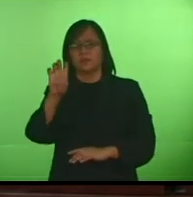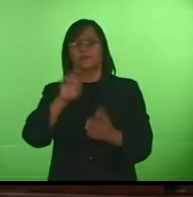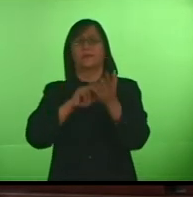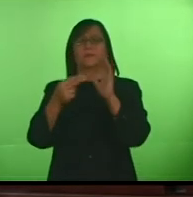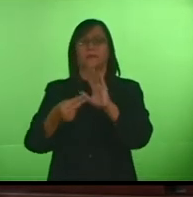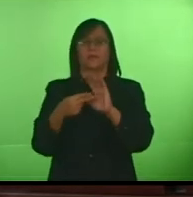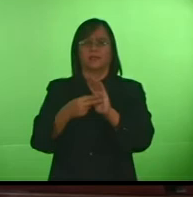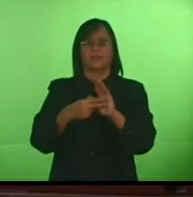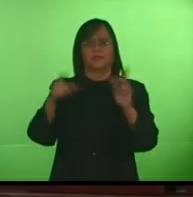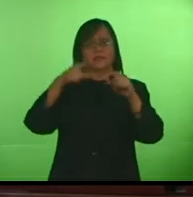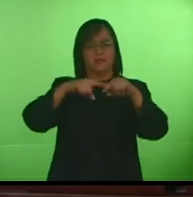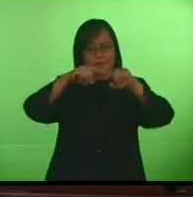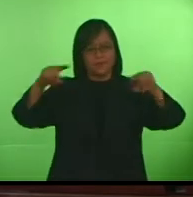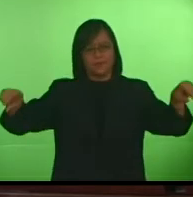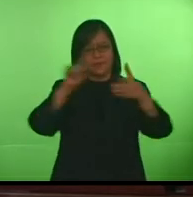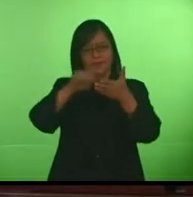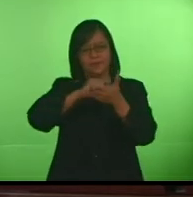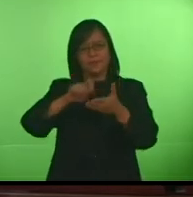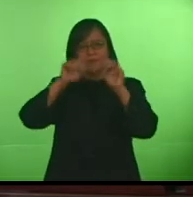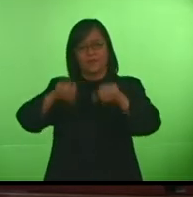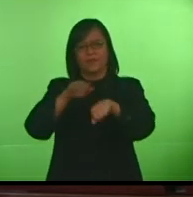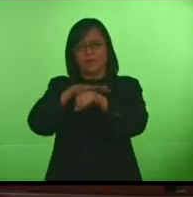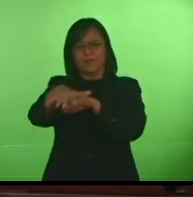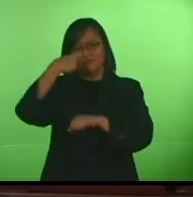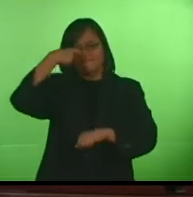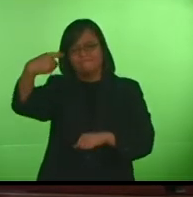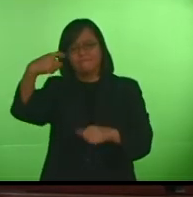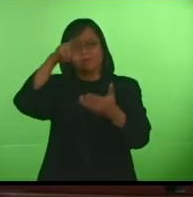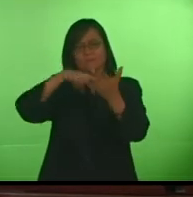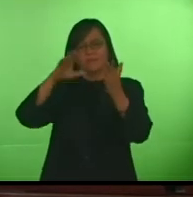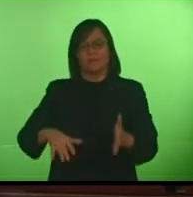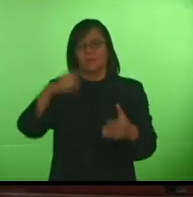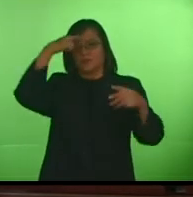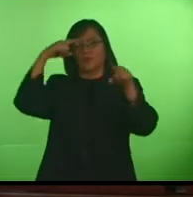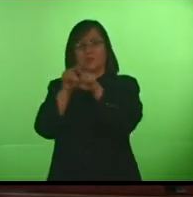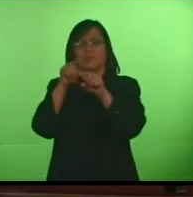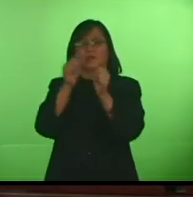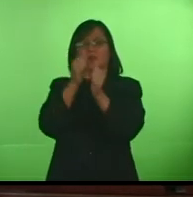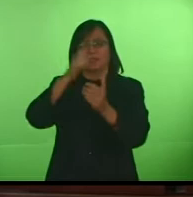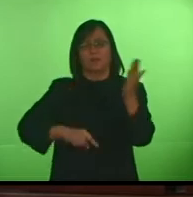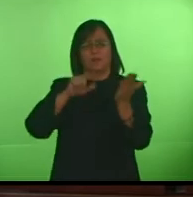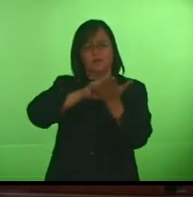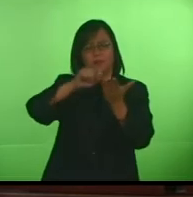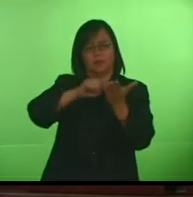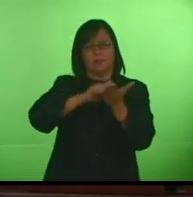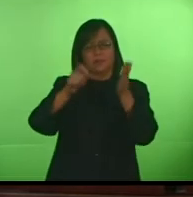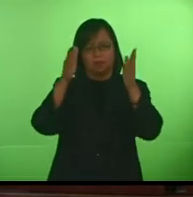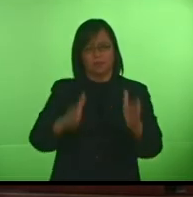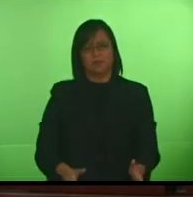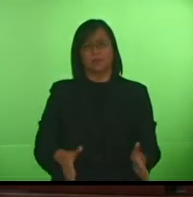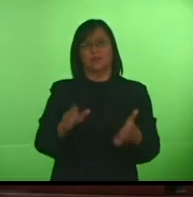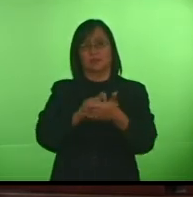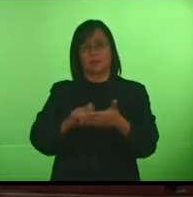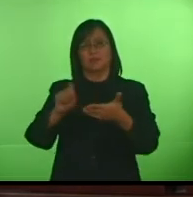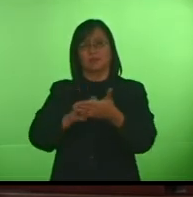can influence the readers to agree with what the writer has written. It is often found in advertisements in the